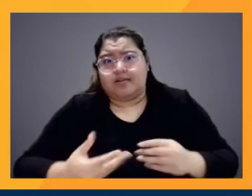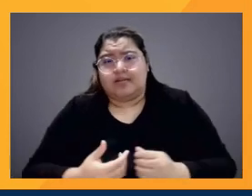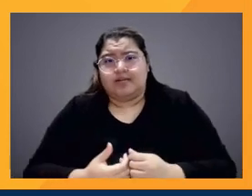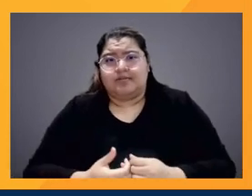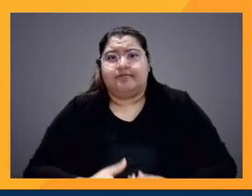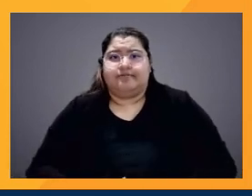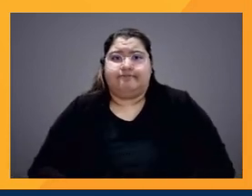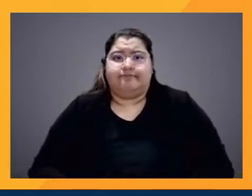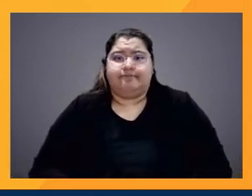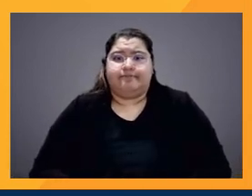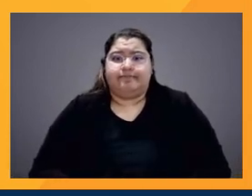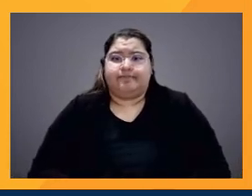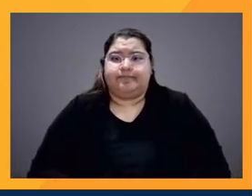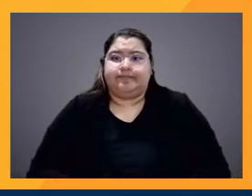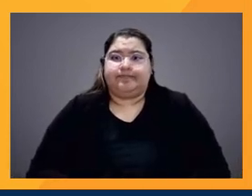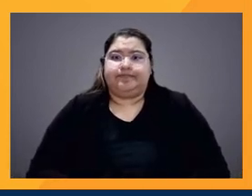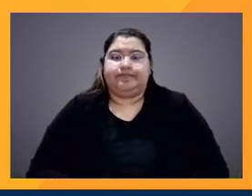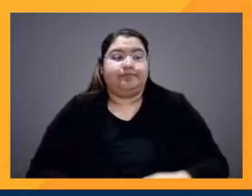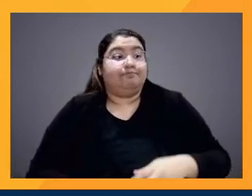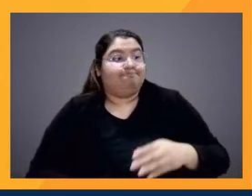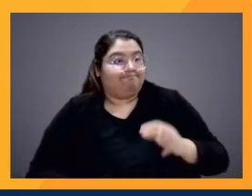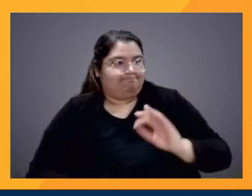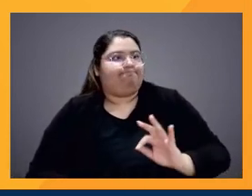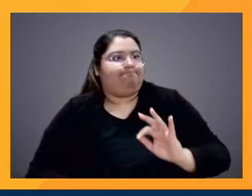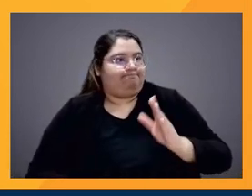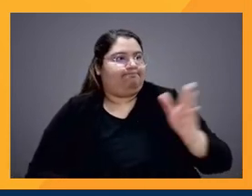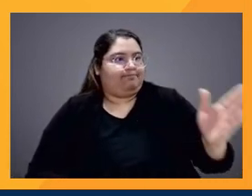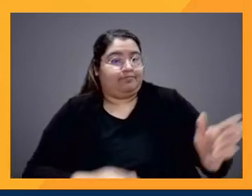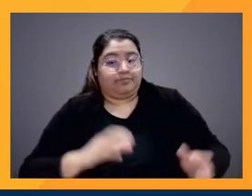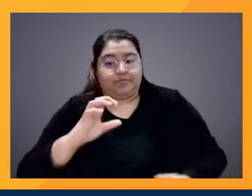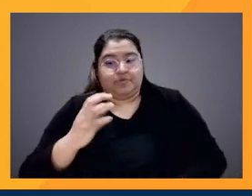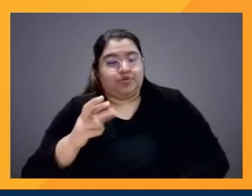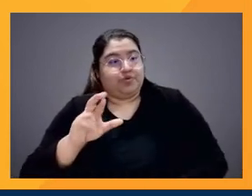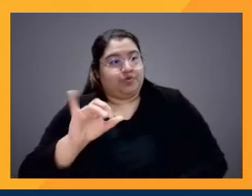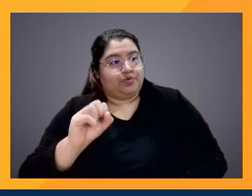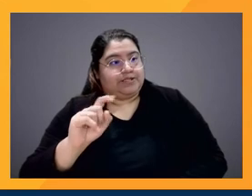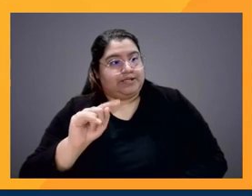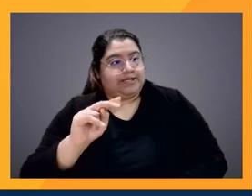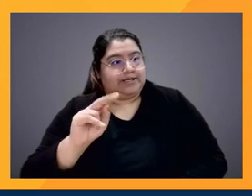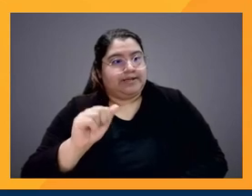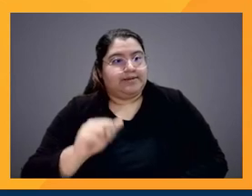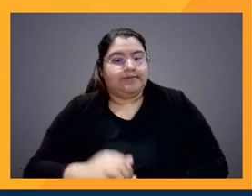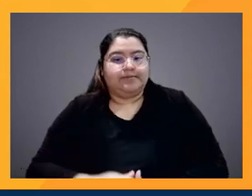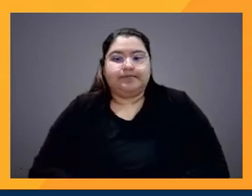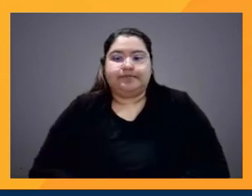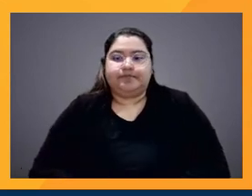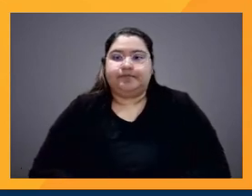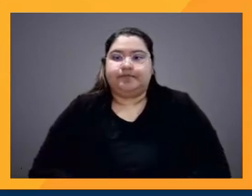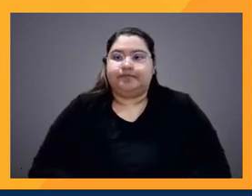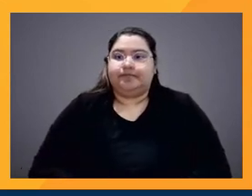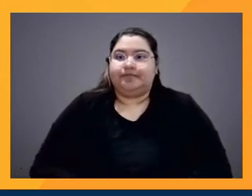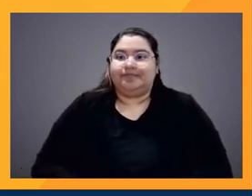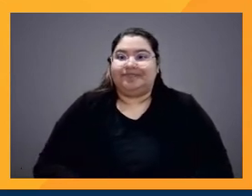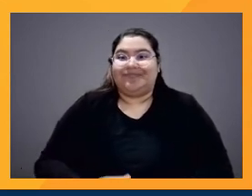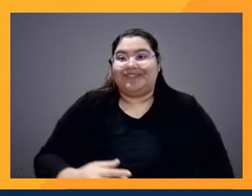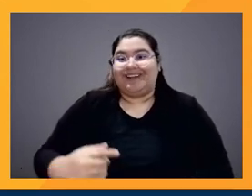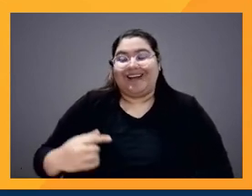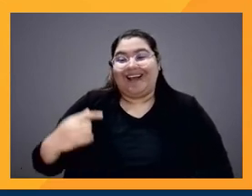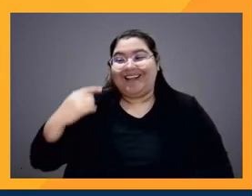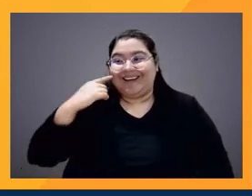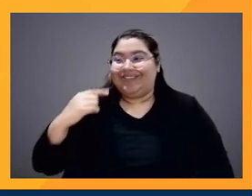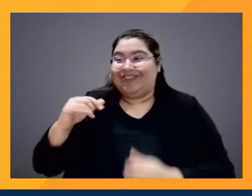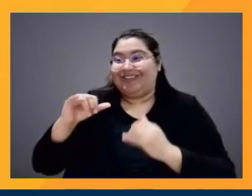6 of us. There was not a conference like this that we could bring to our entire community. There weren't a lot of